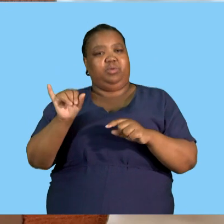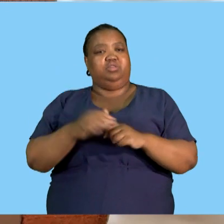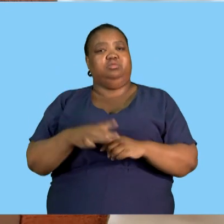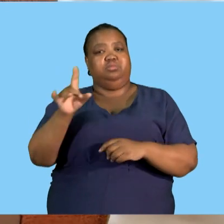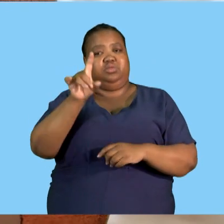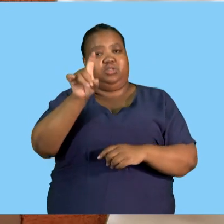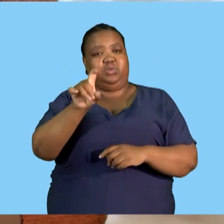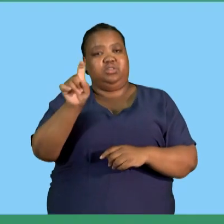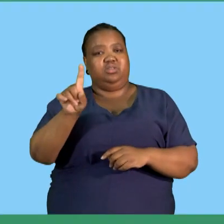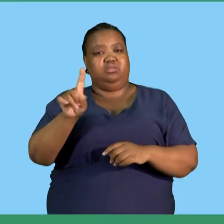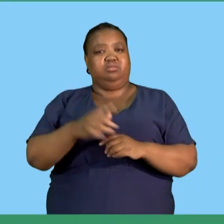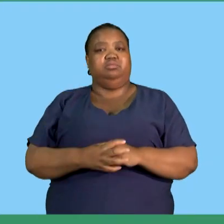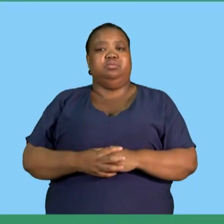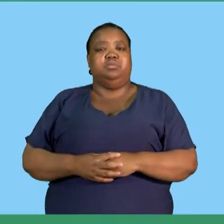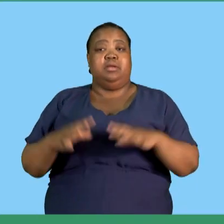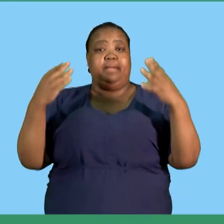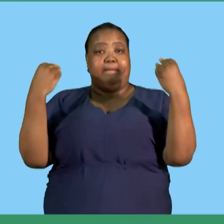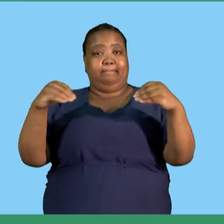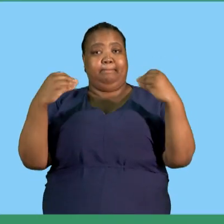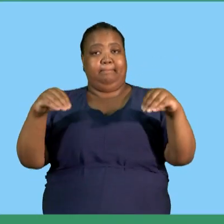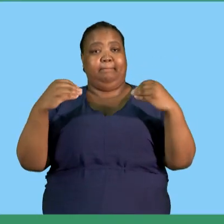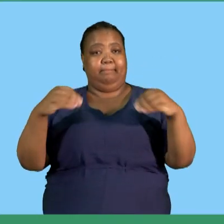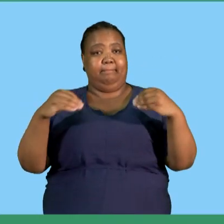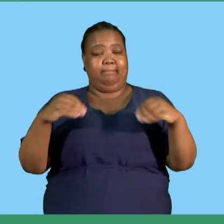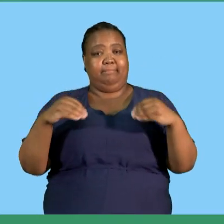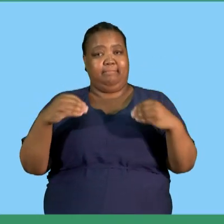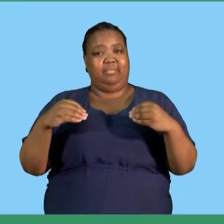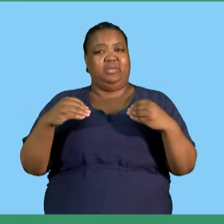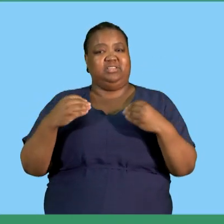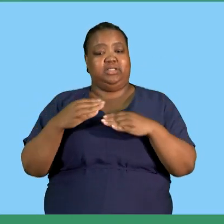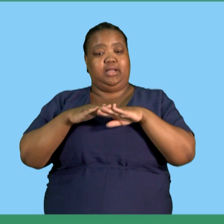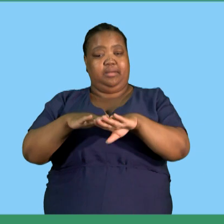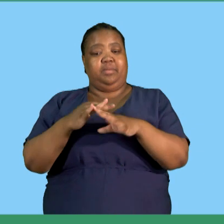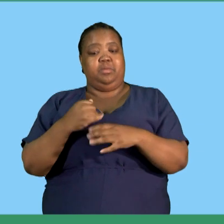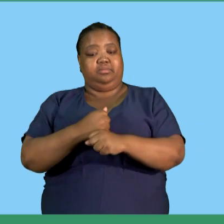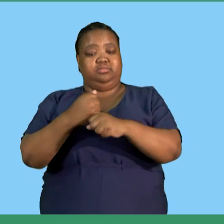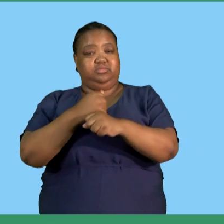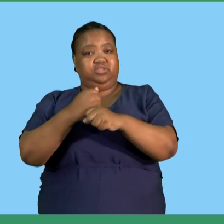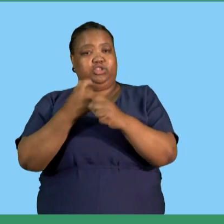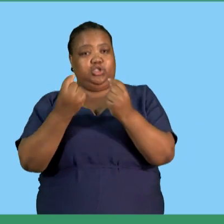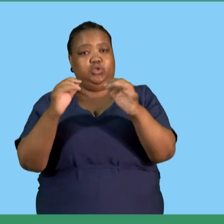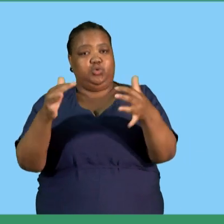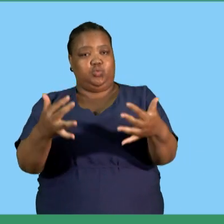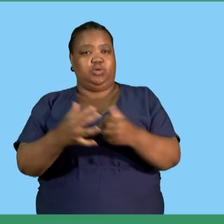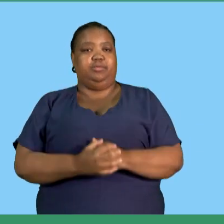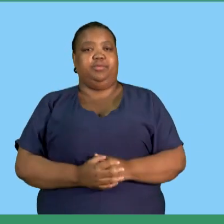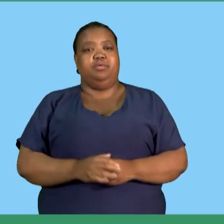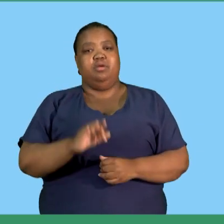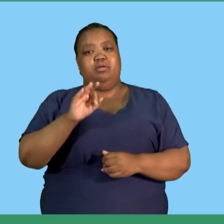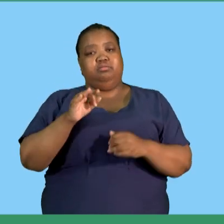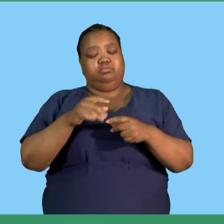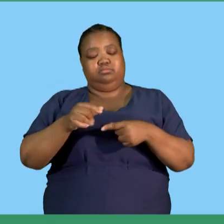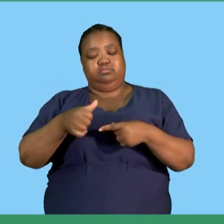topic. So our challenge question goes as follows: discuss how businesses can apply. How can they put this